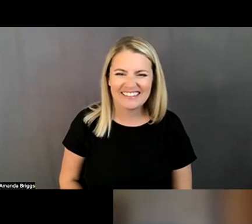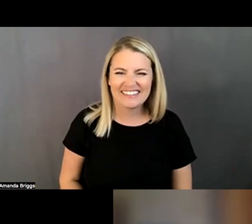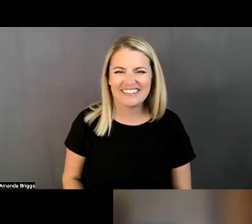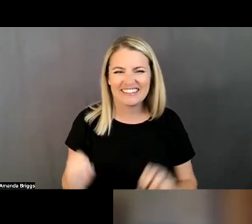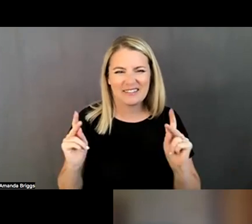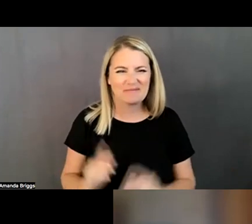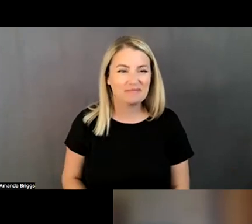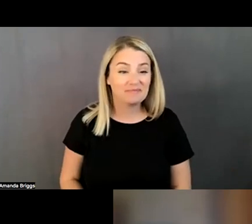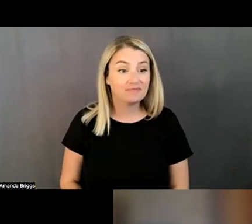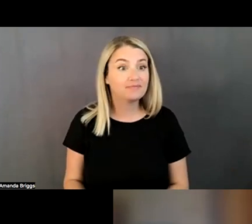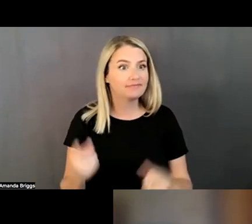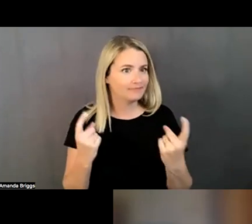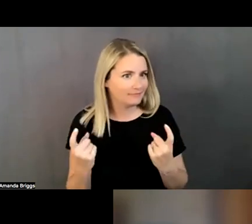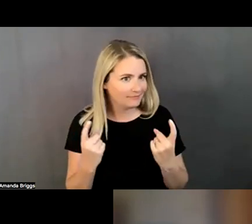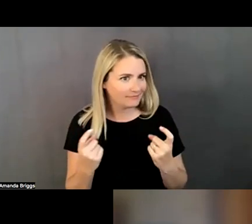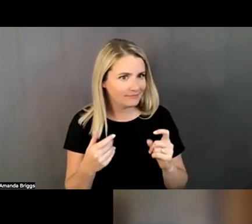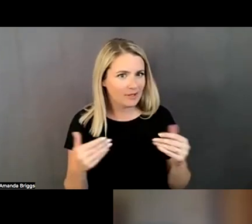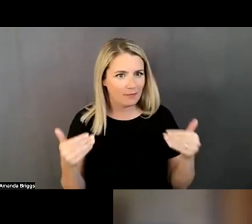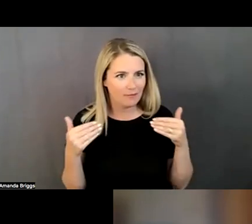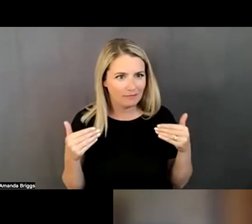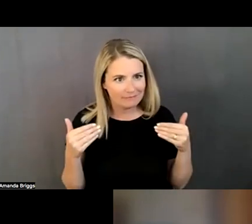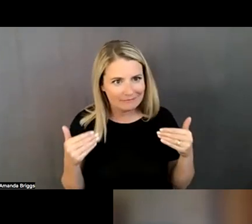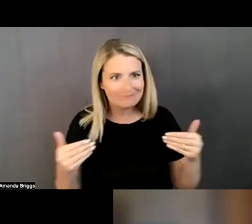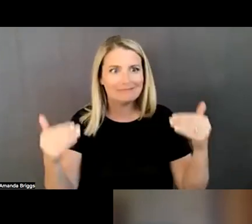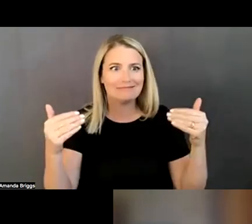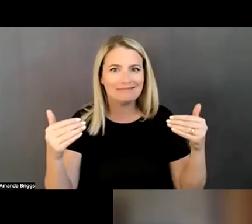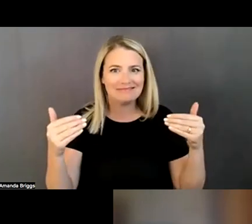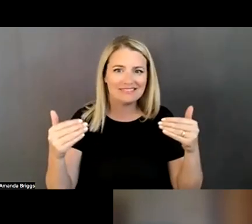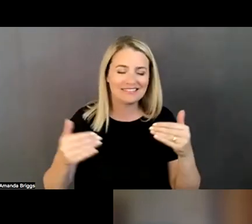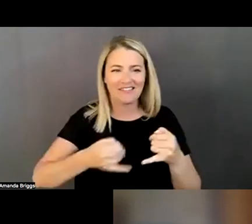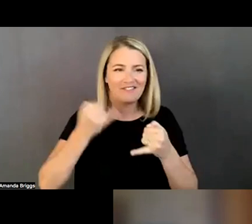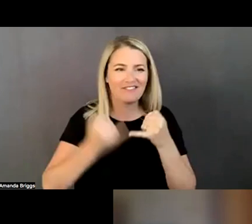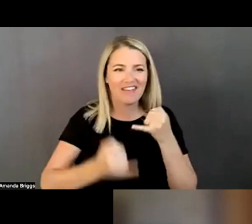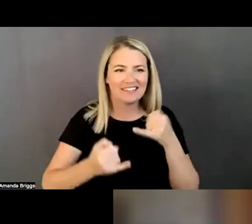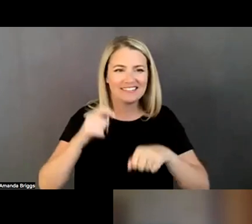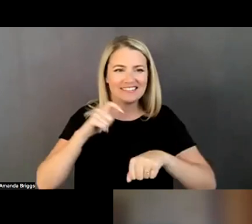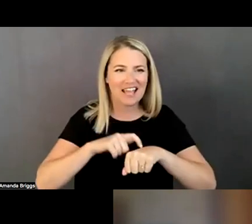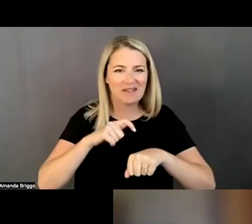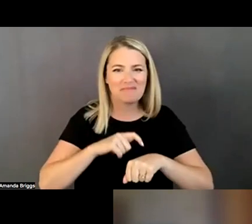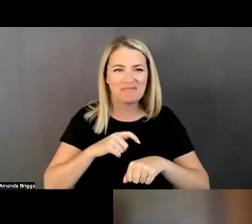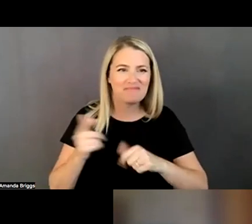Okay, any questions before I toss you out for this final round?